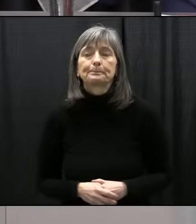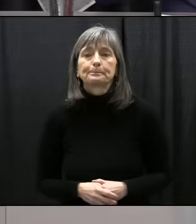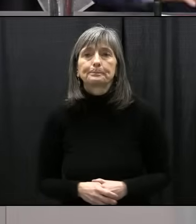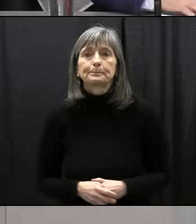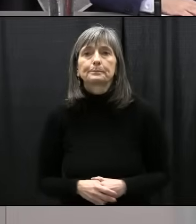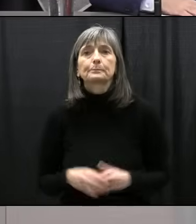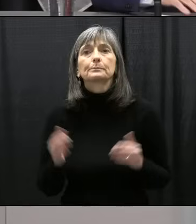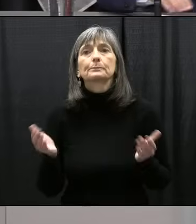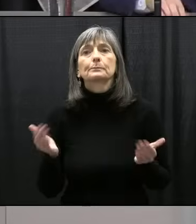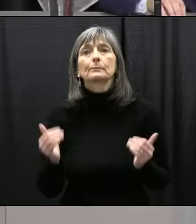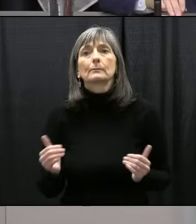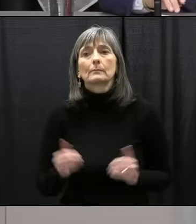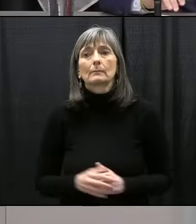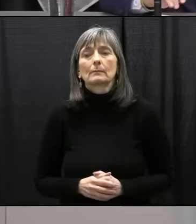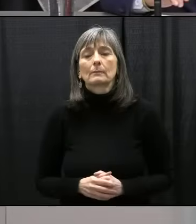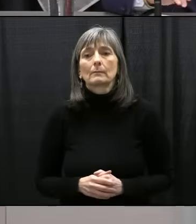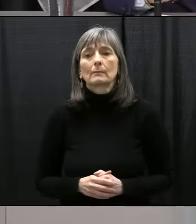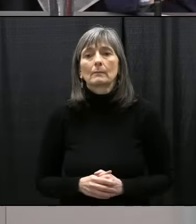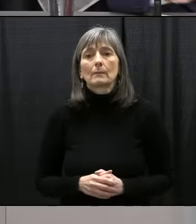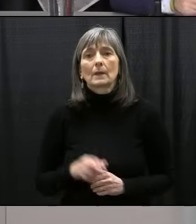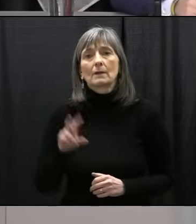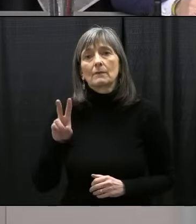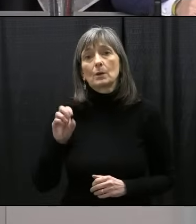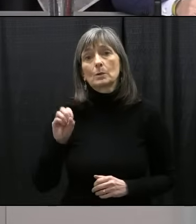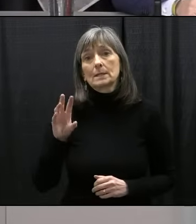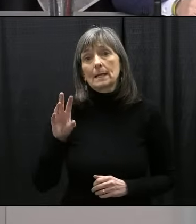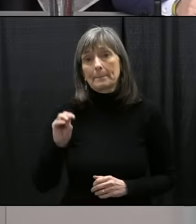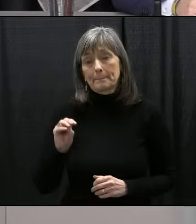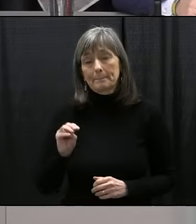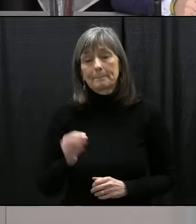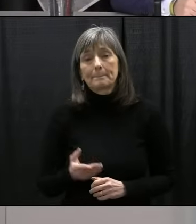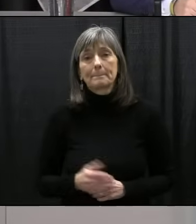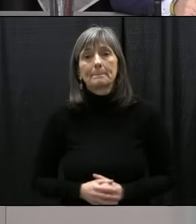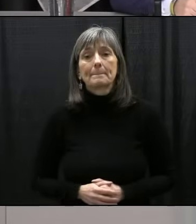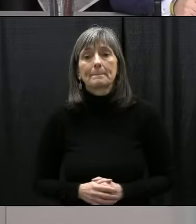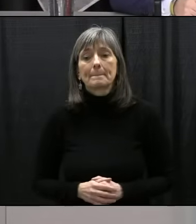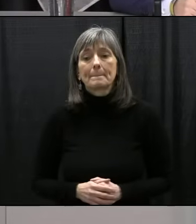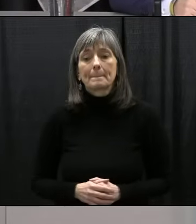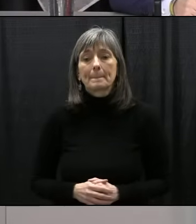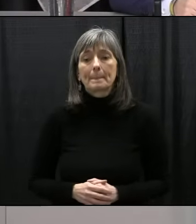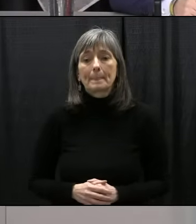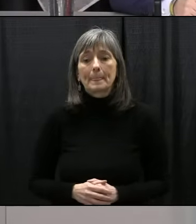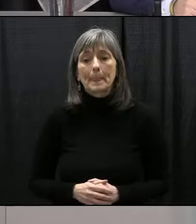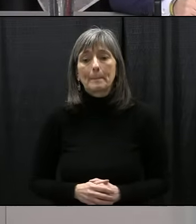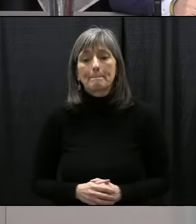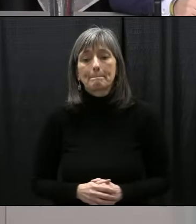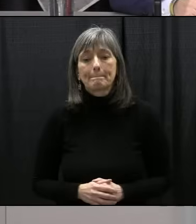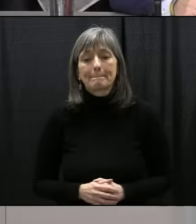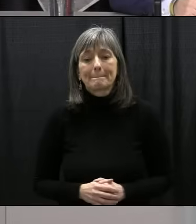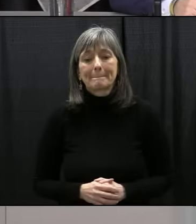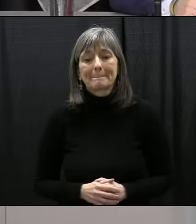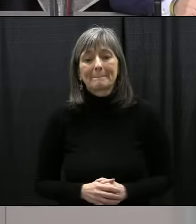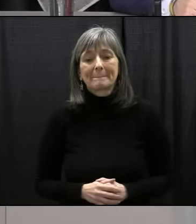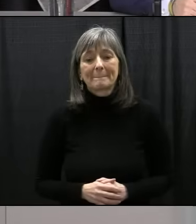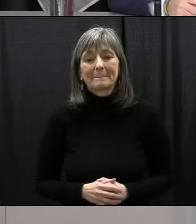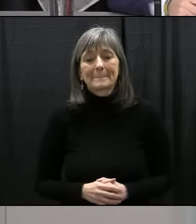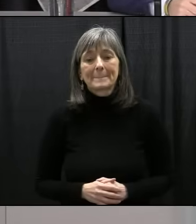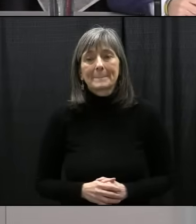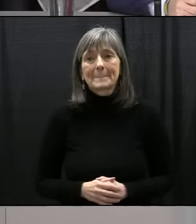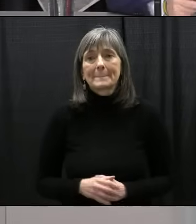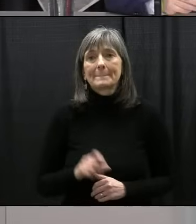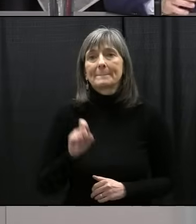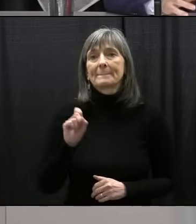Our next questions are from Noah Shepard with VOCM. Please go ahead. Thank you. This is a question for